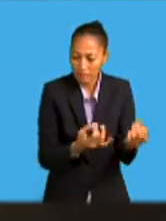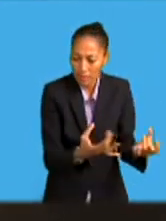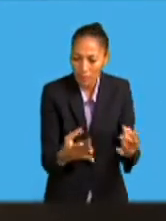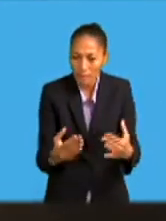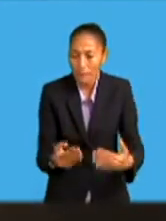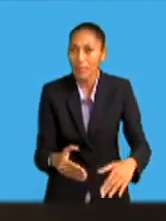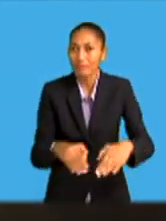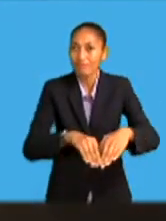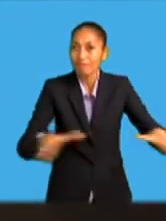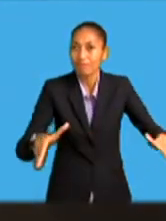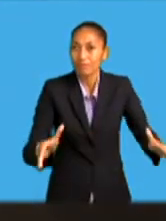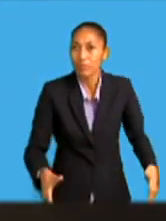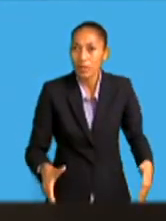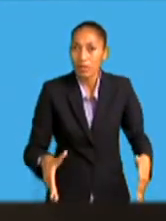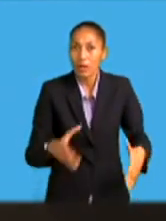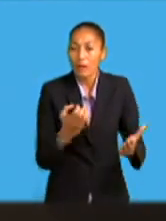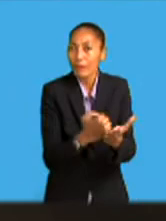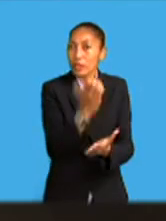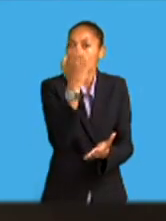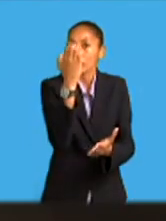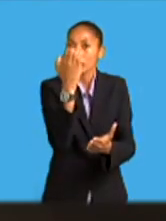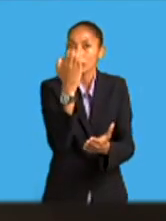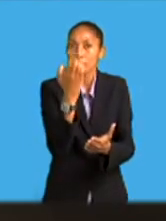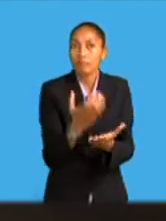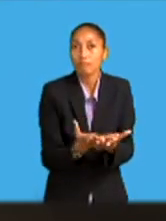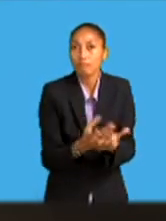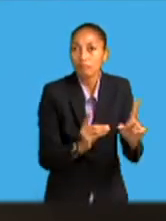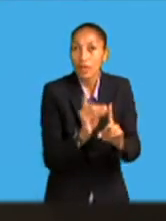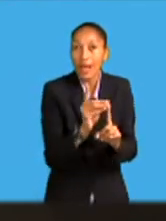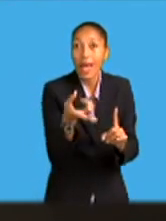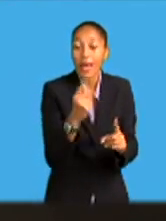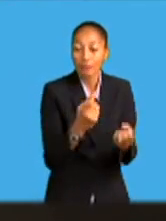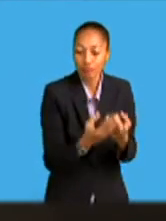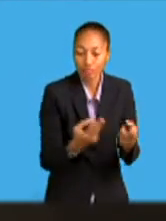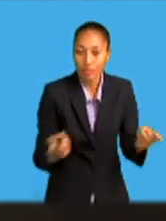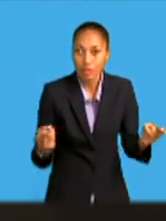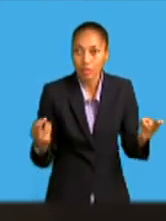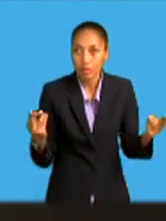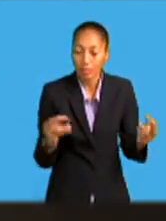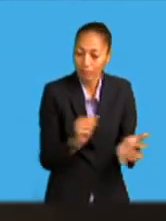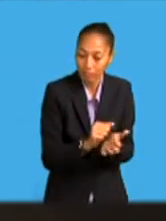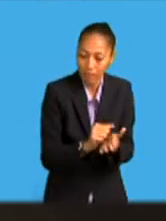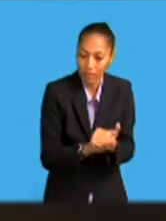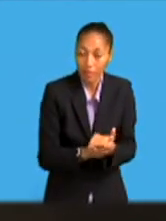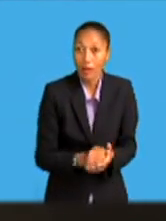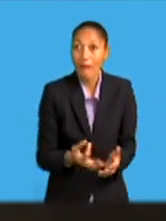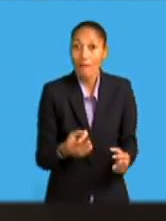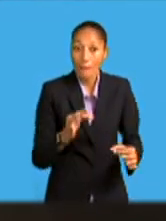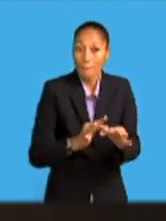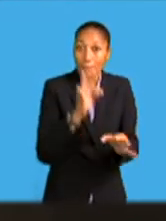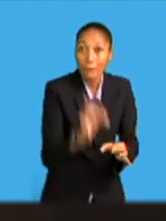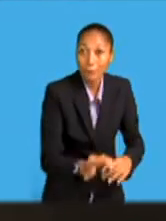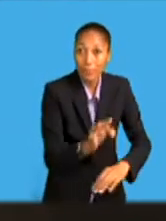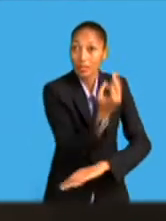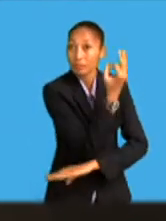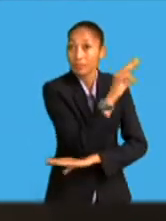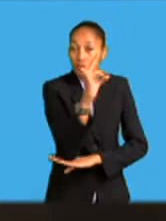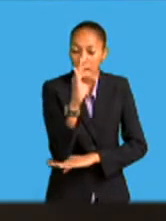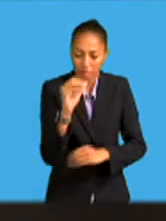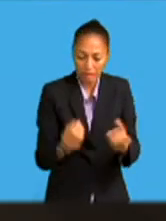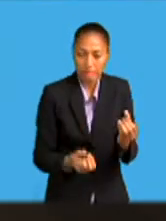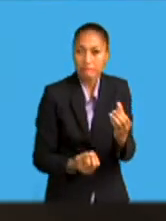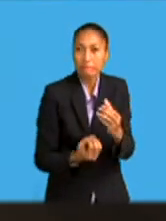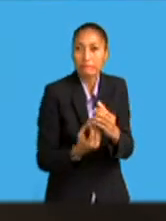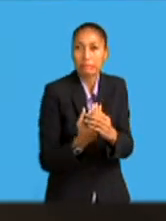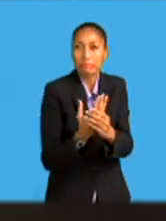between economic development and resource sustainability. The planted forest policy will further increase forest